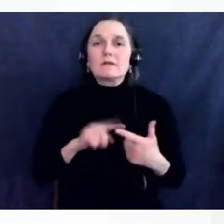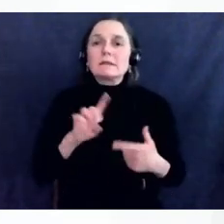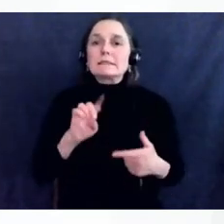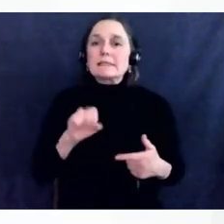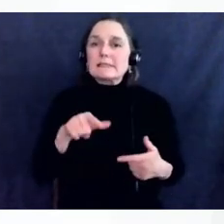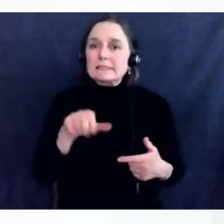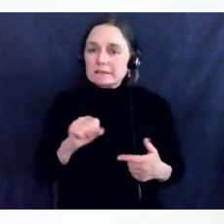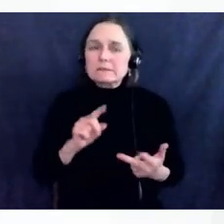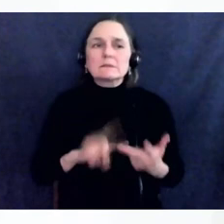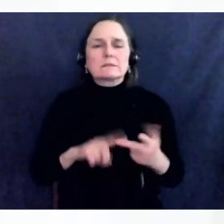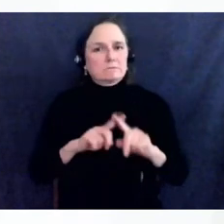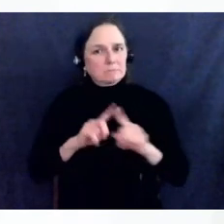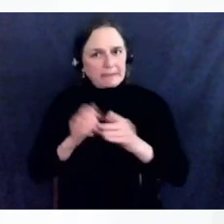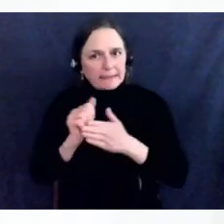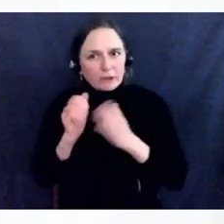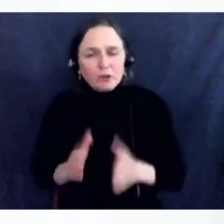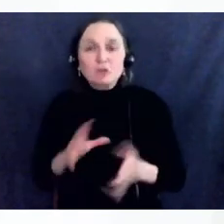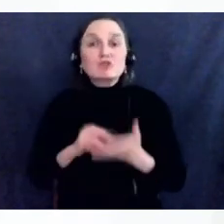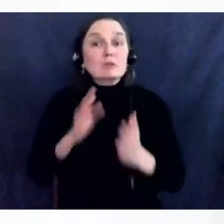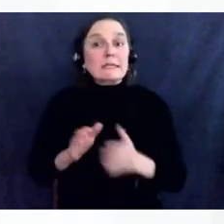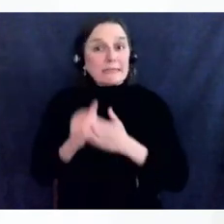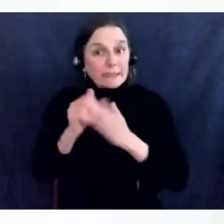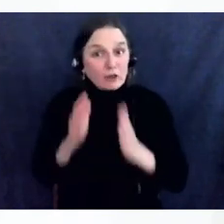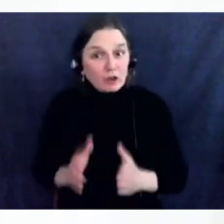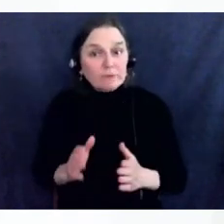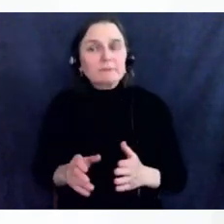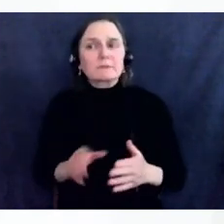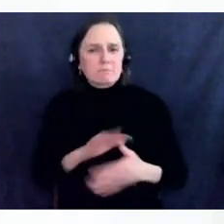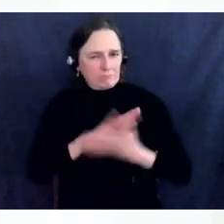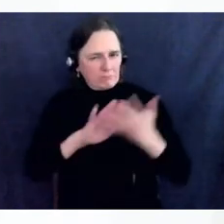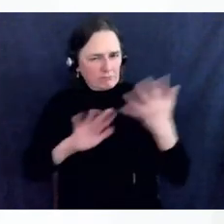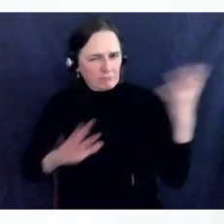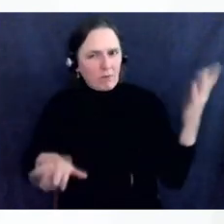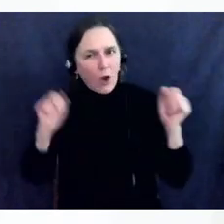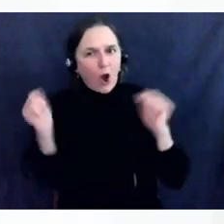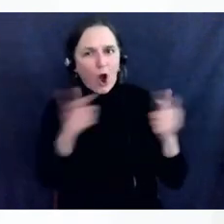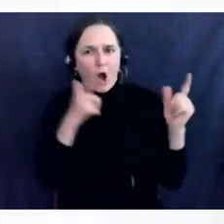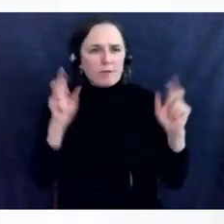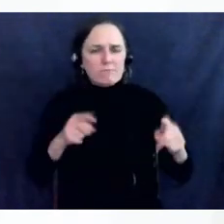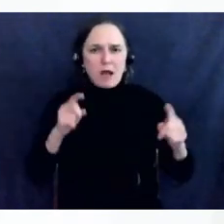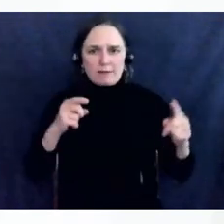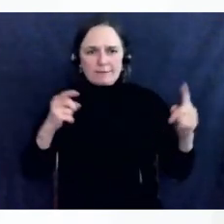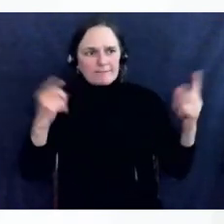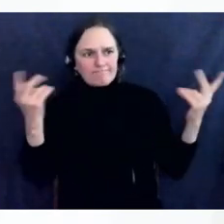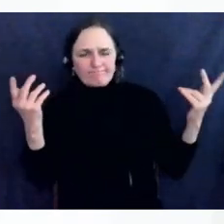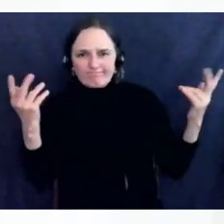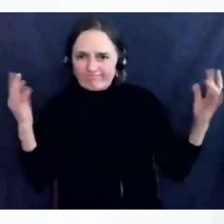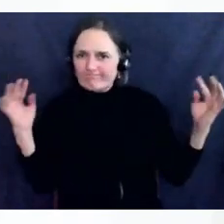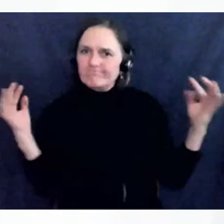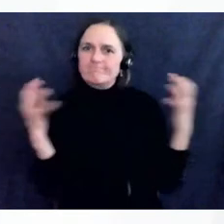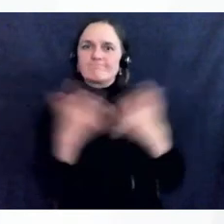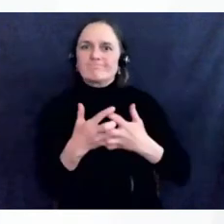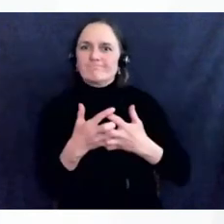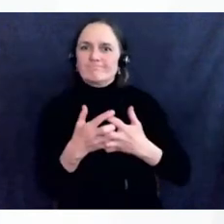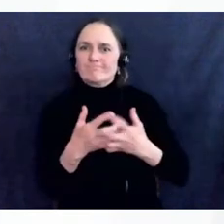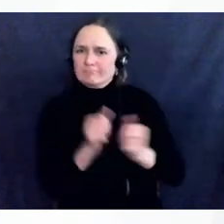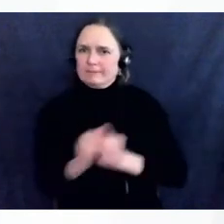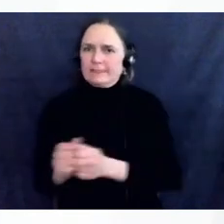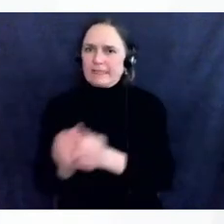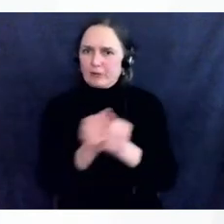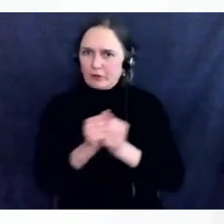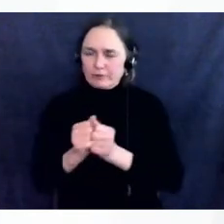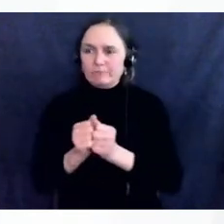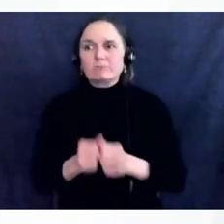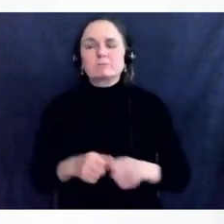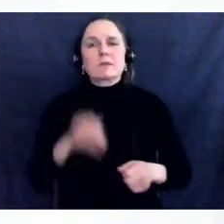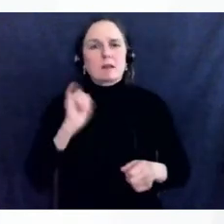A couple weeks ago, we announced a faculty diversity initiative. This has been developed with strong support